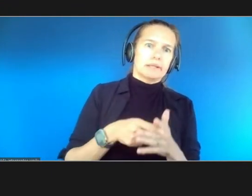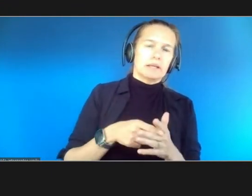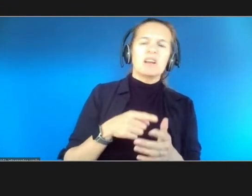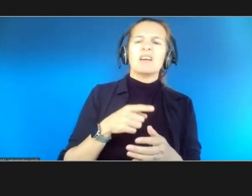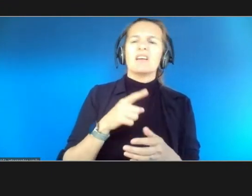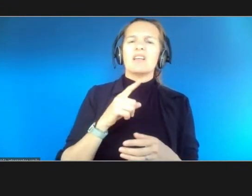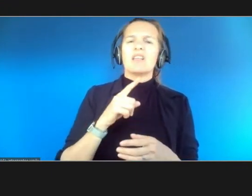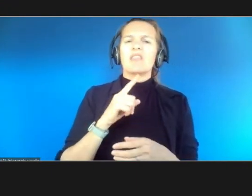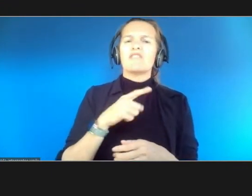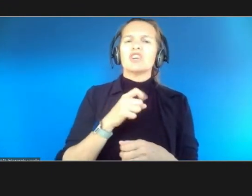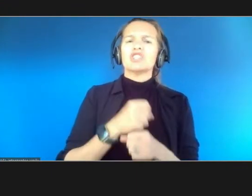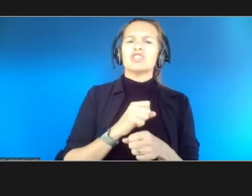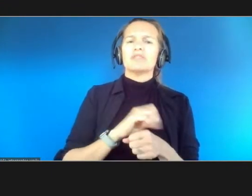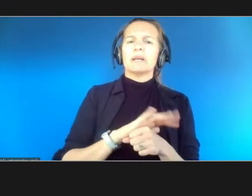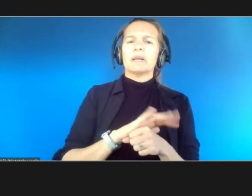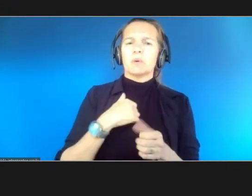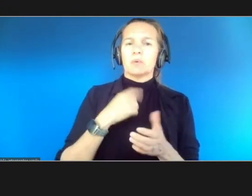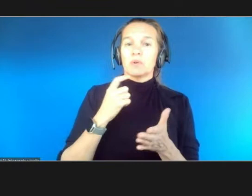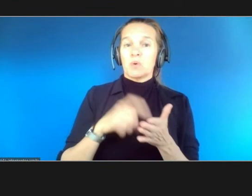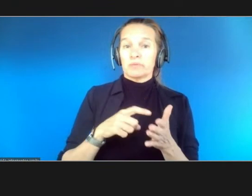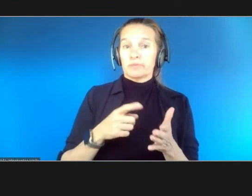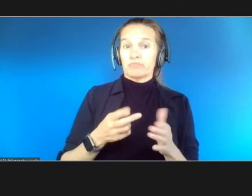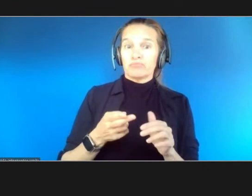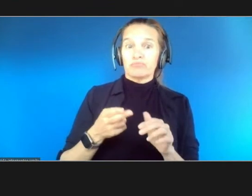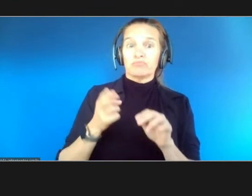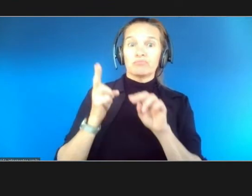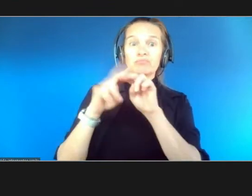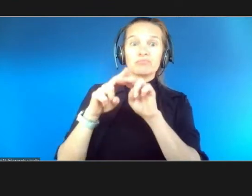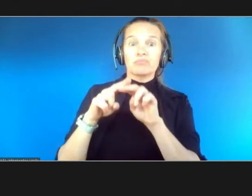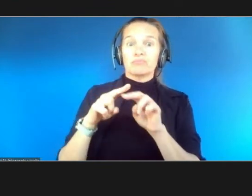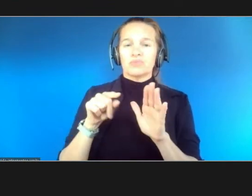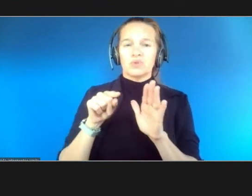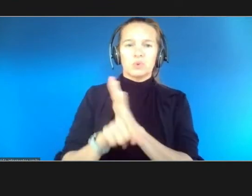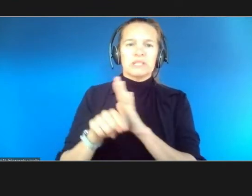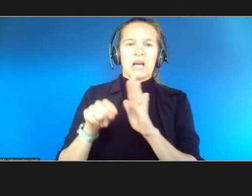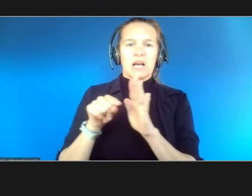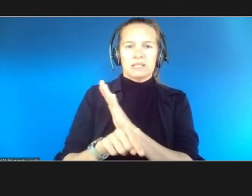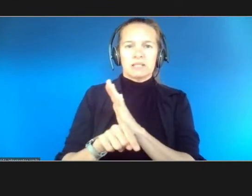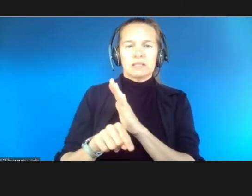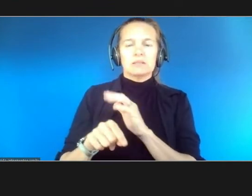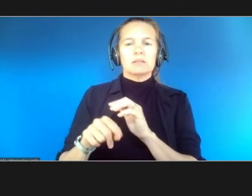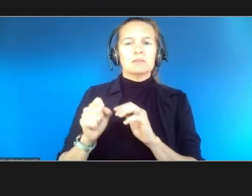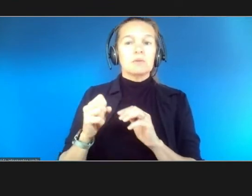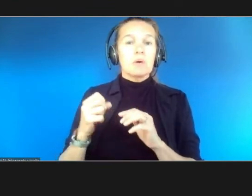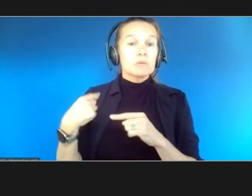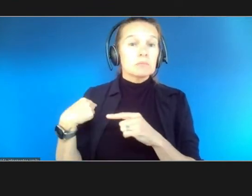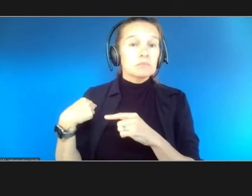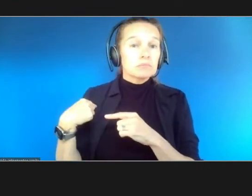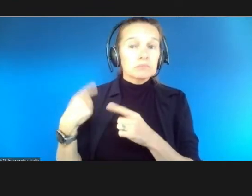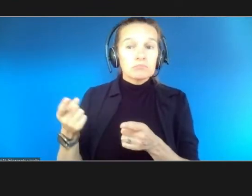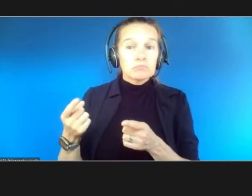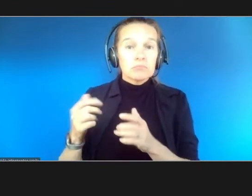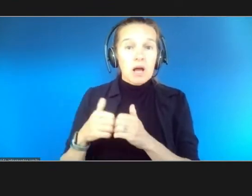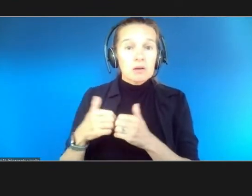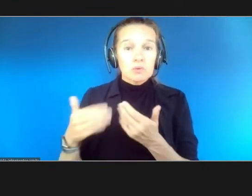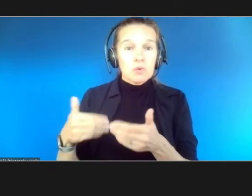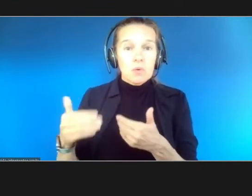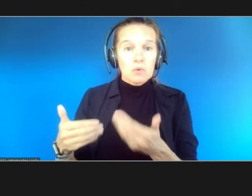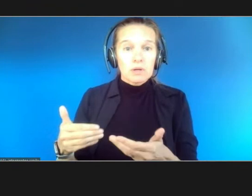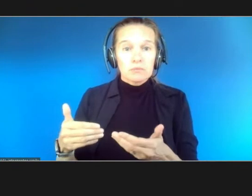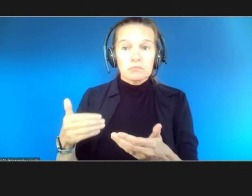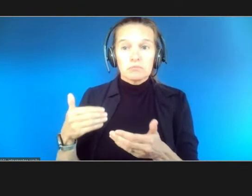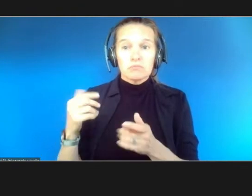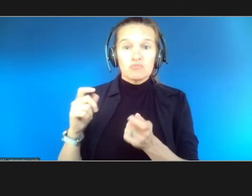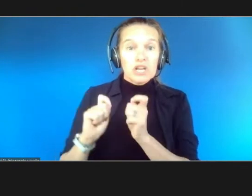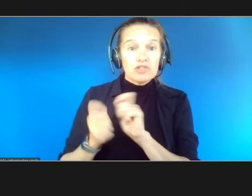a rise in suicides, according to the sheriff. How has this been going since then, since all the changes that are related